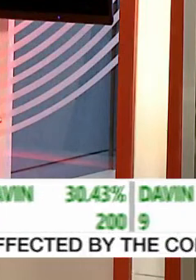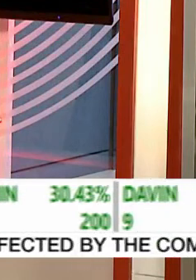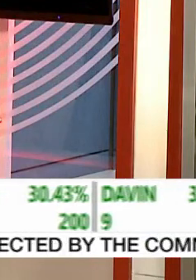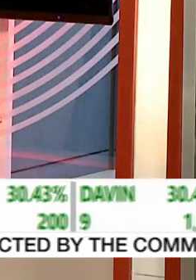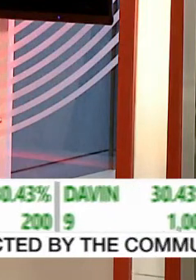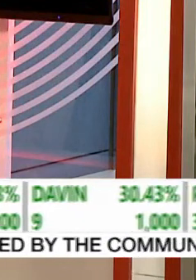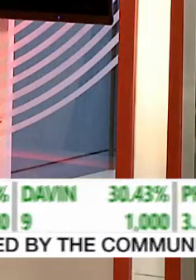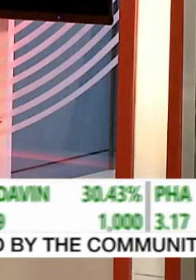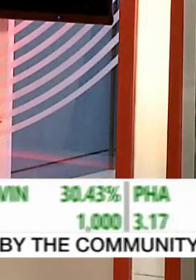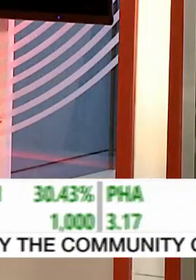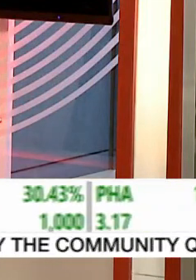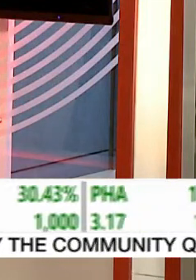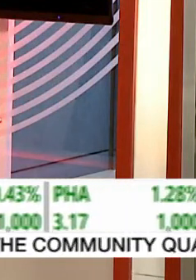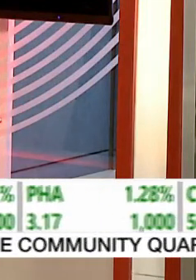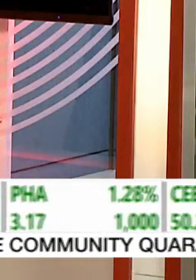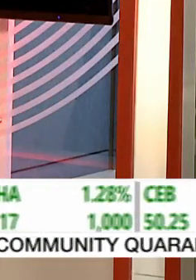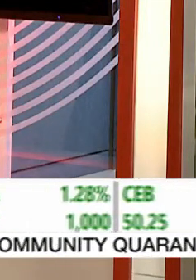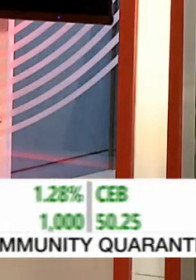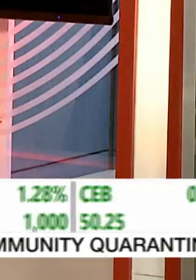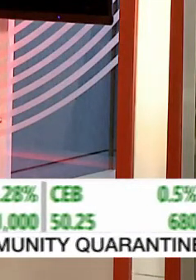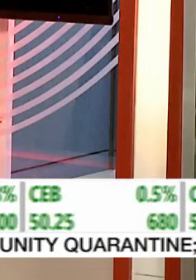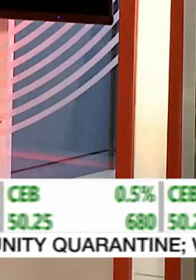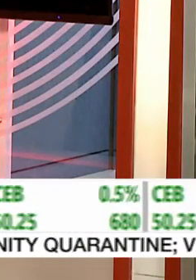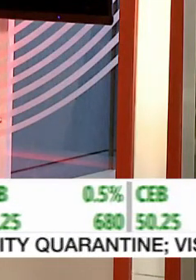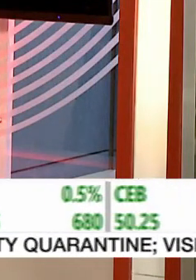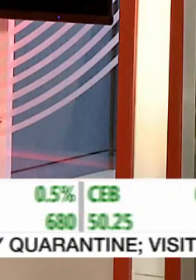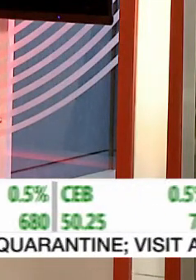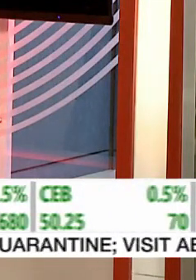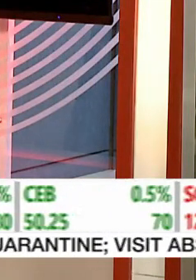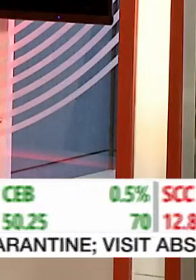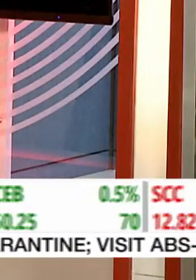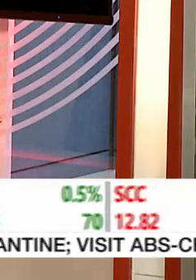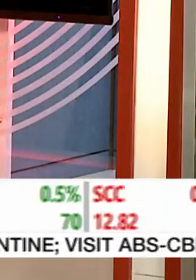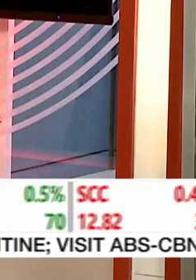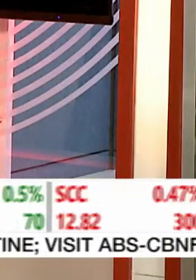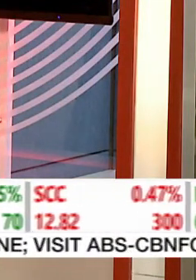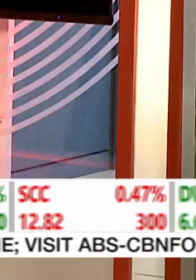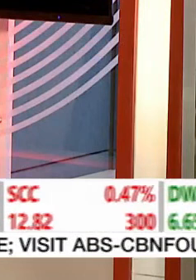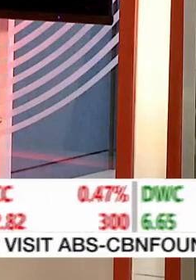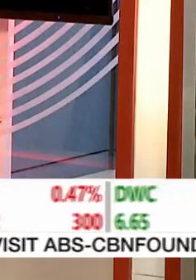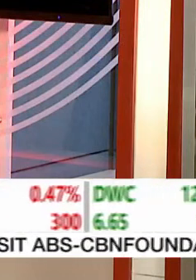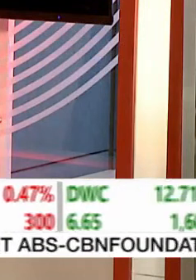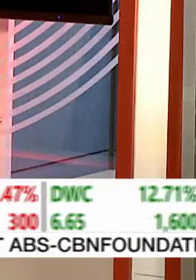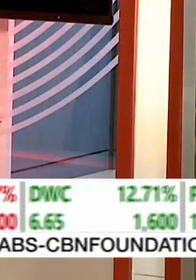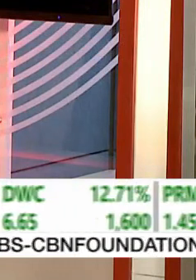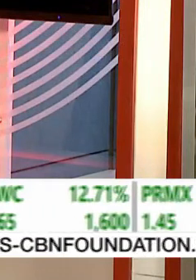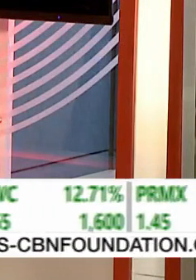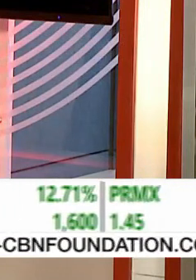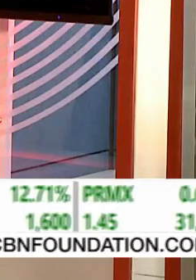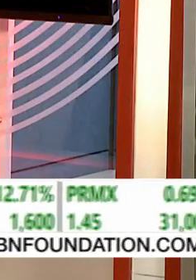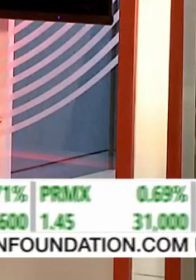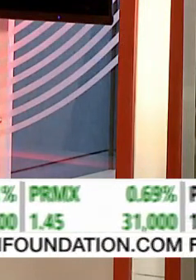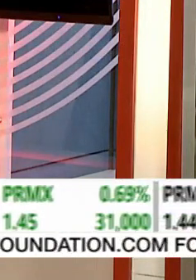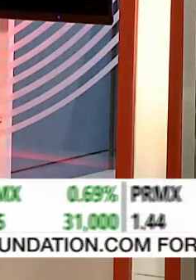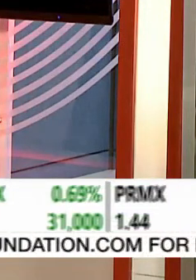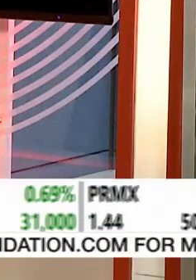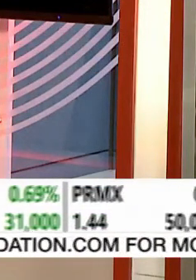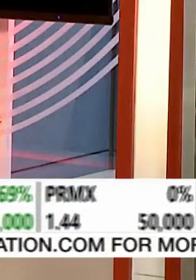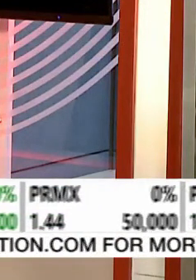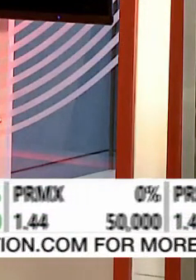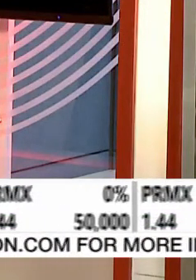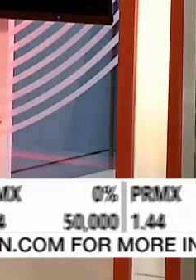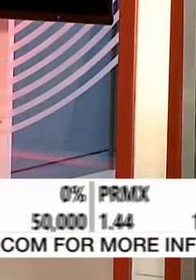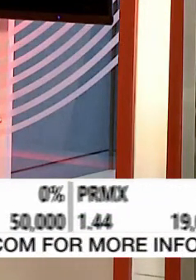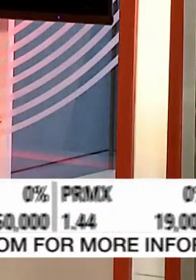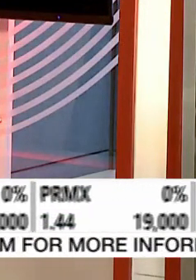to mothers aged 10 to 19 in the National Capital Region, the fact remains these young girls are not supposed to be in that